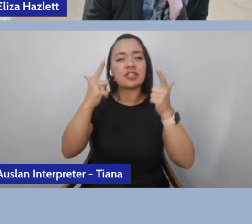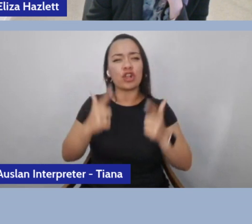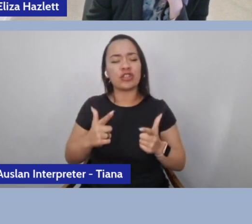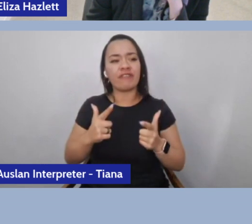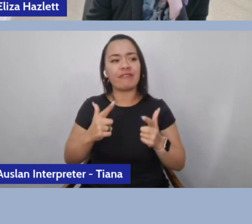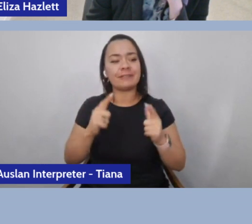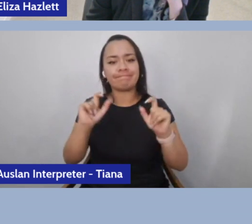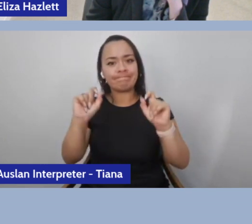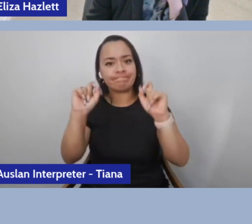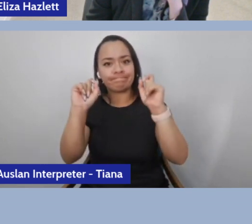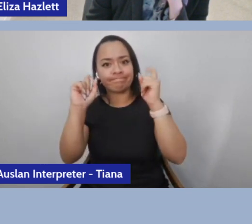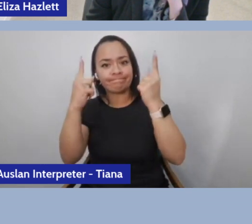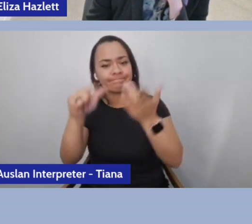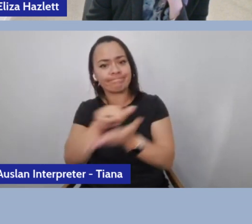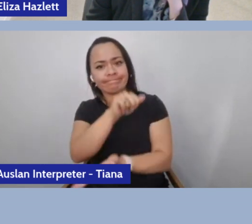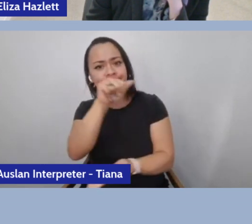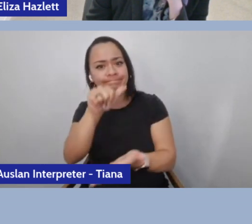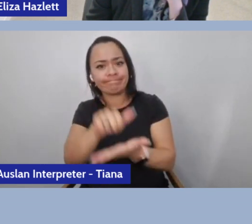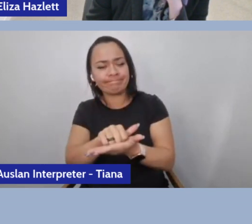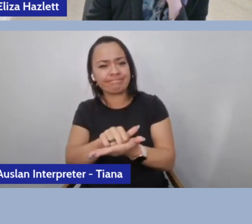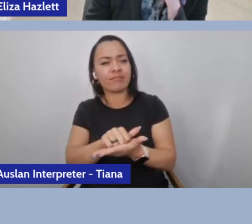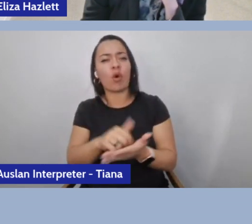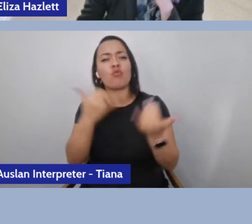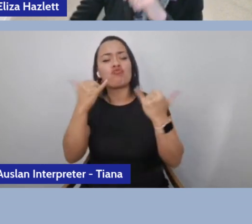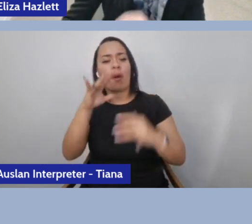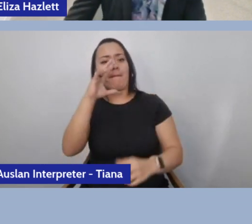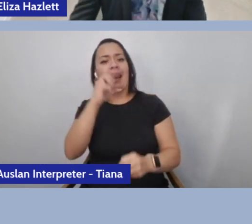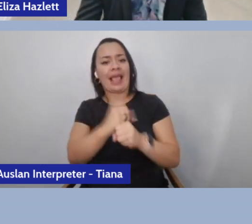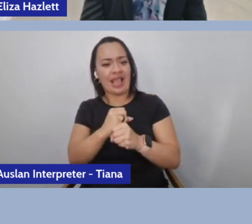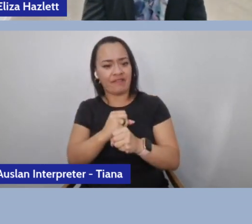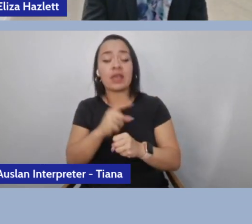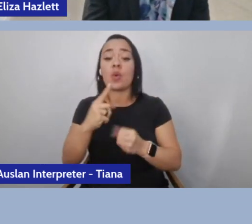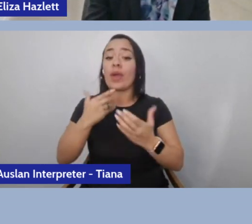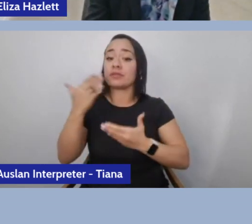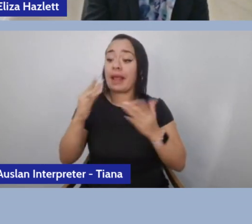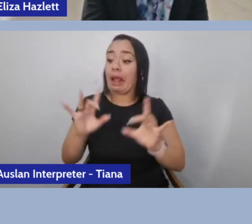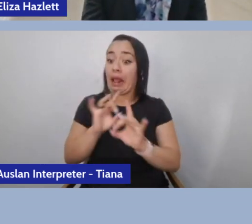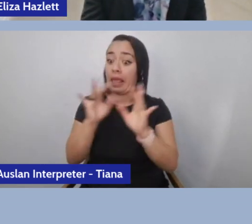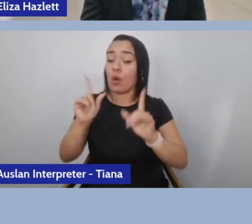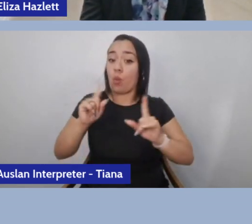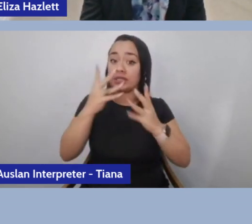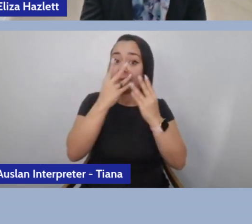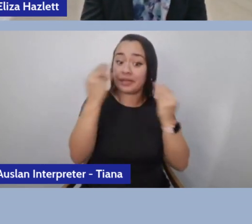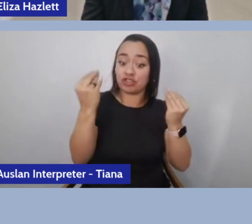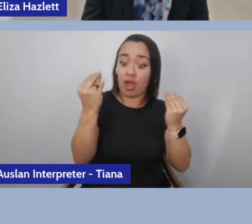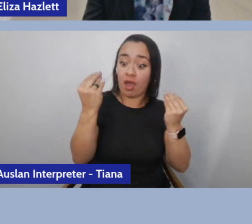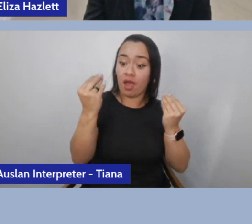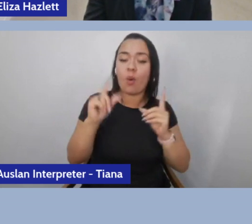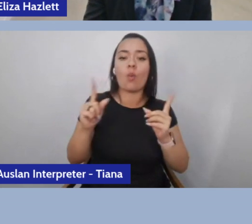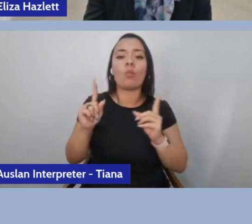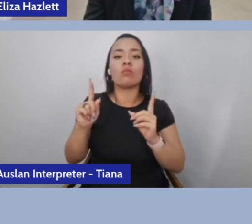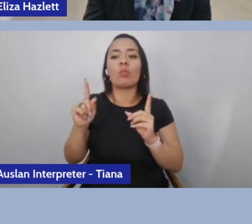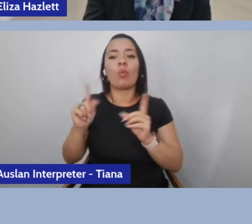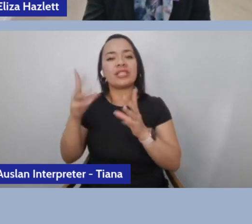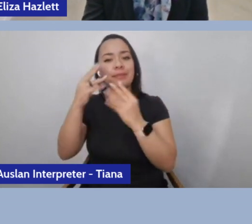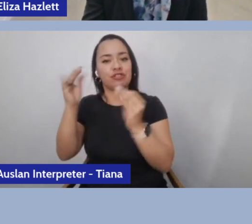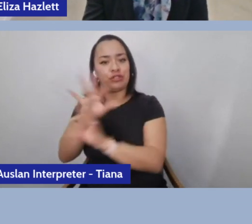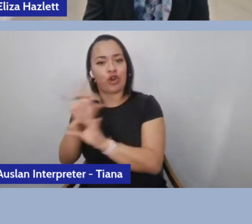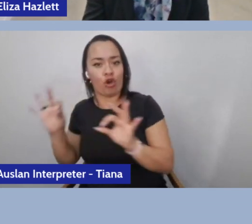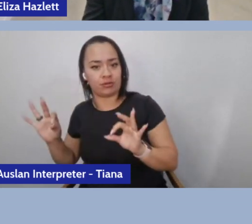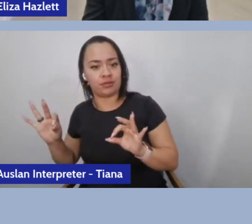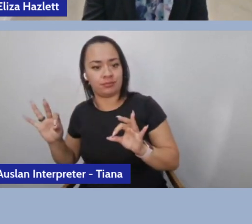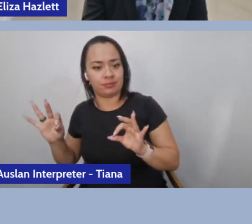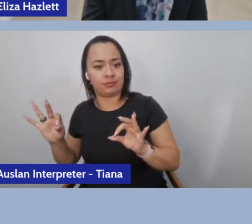is. It gives a clear definition about what it is and also what it isn't. What types of behavior, what types of language belong to